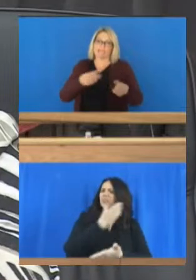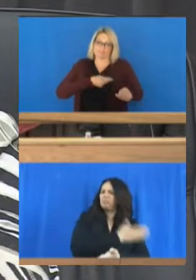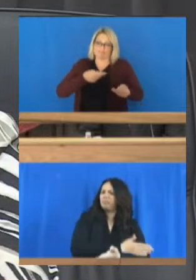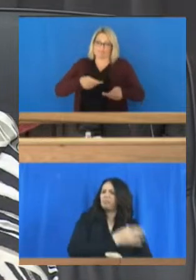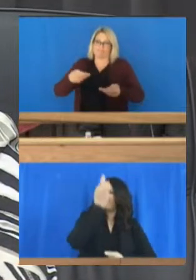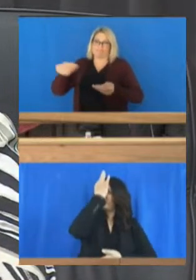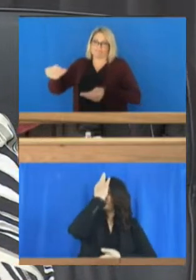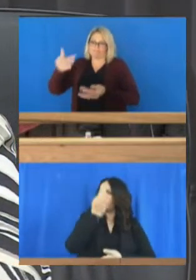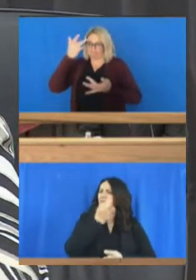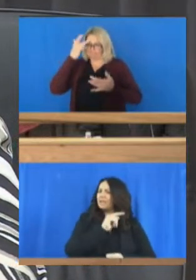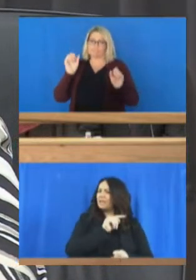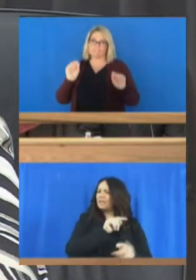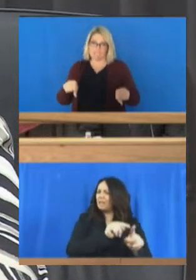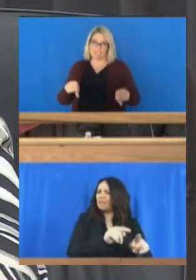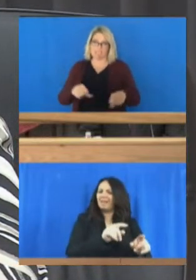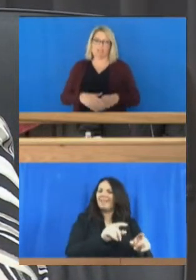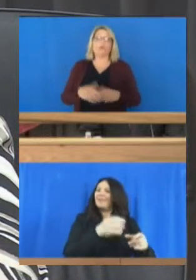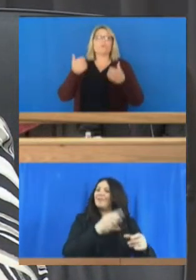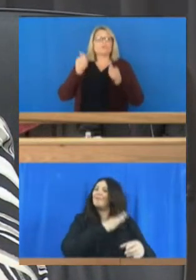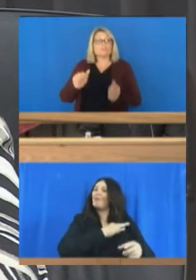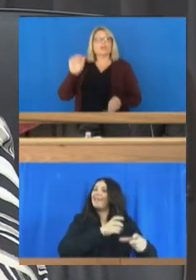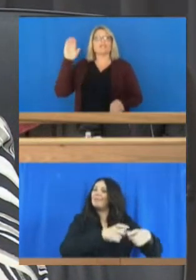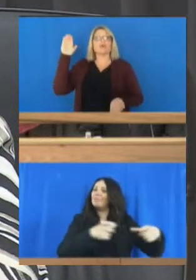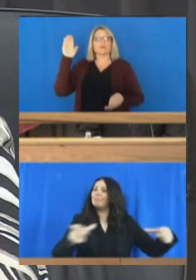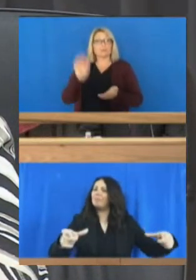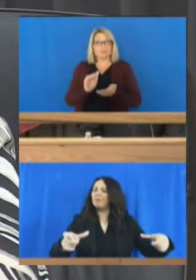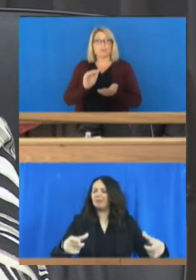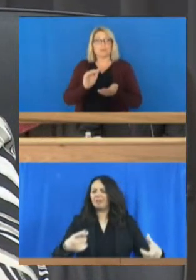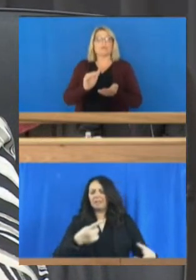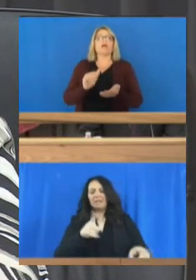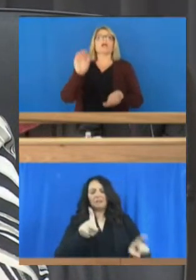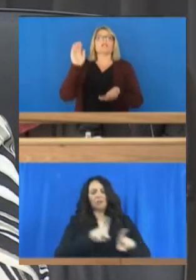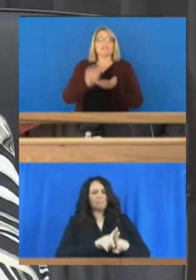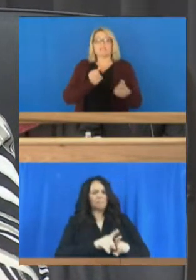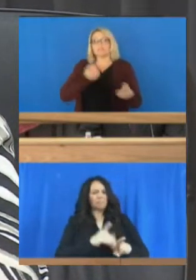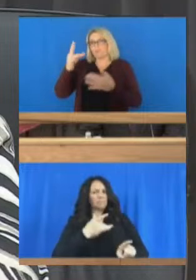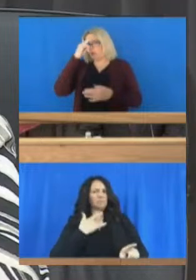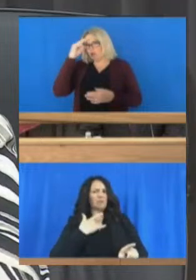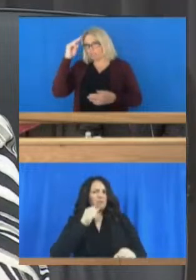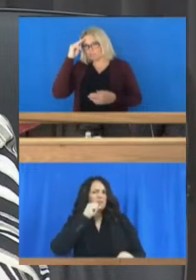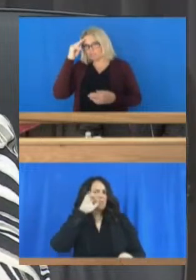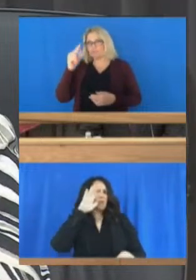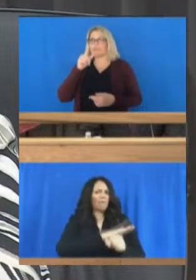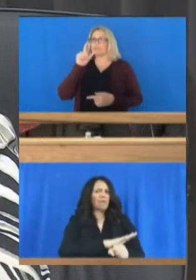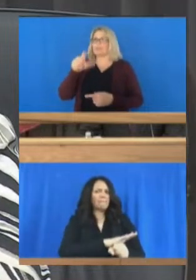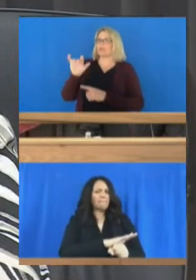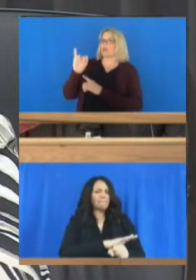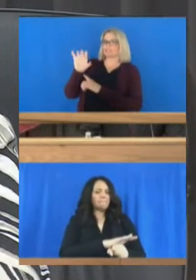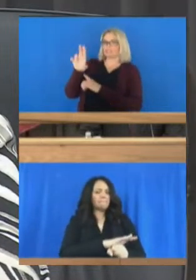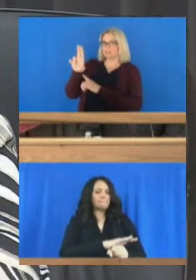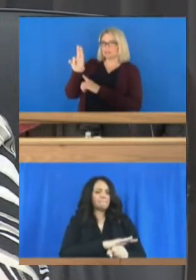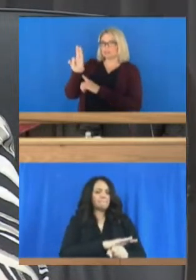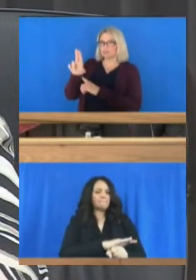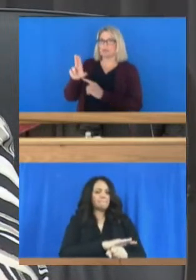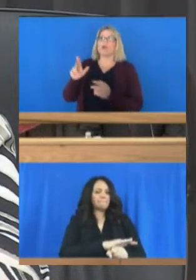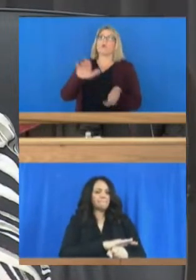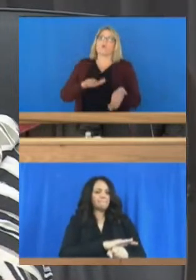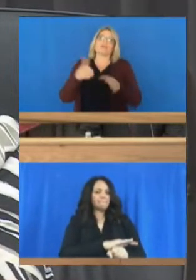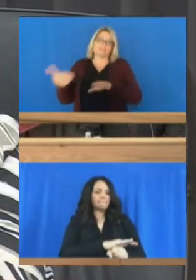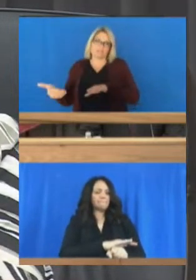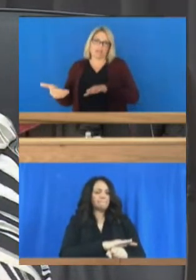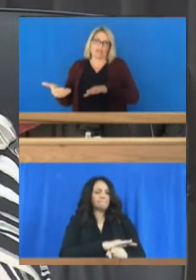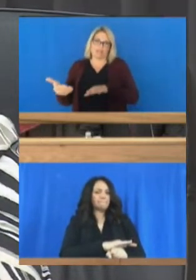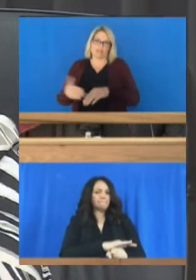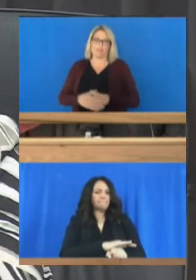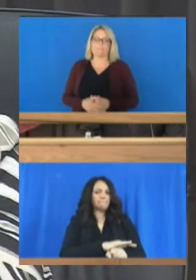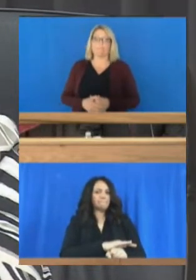we have to understand that all long-term care facilities and nursing homes have advanced care directives for all of their patients. So